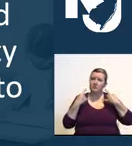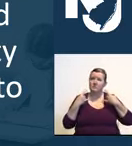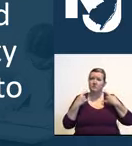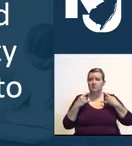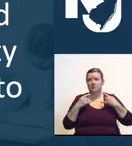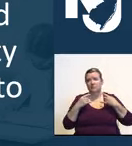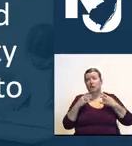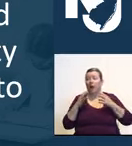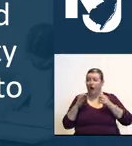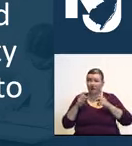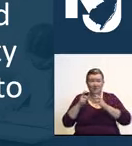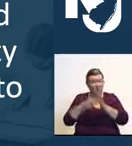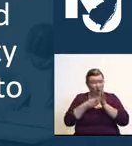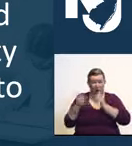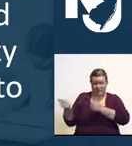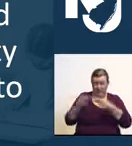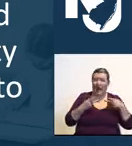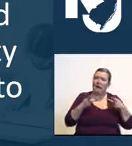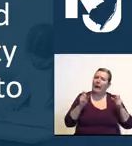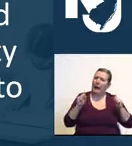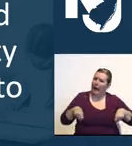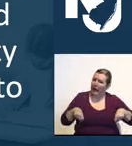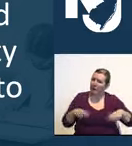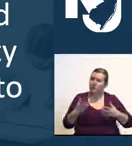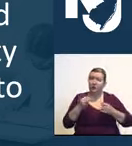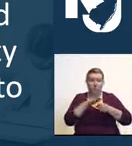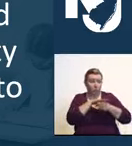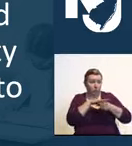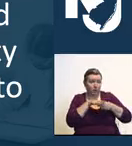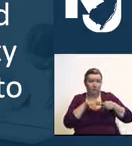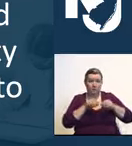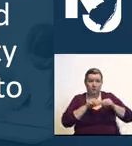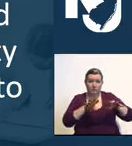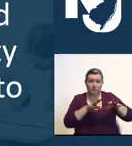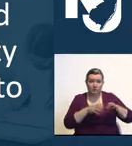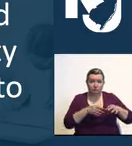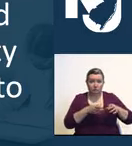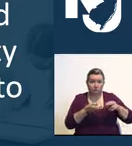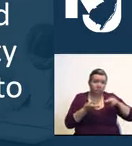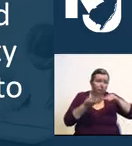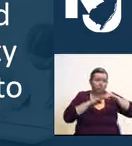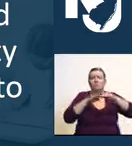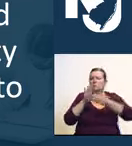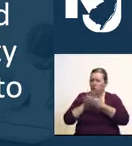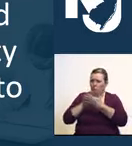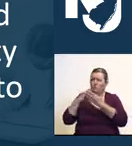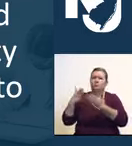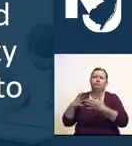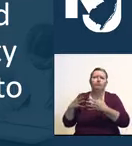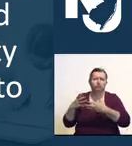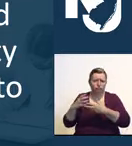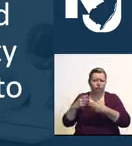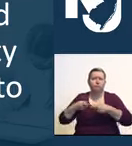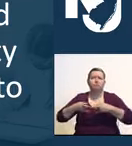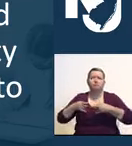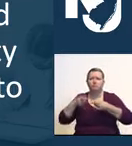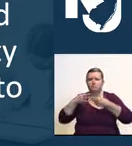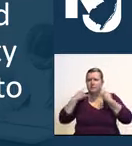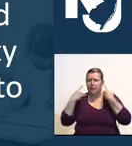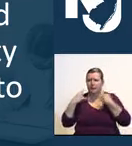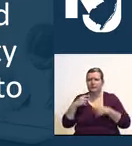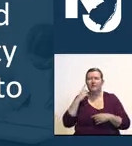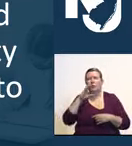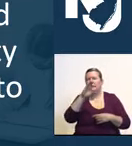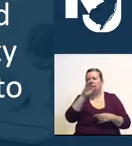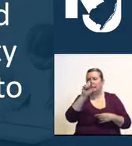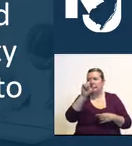of elevated community transmission as defined by the so-called Cali scores during an active local outbreak or when an